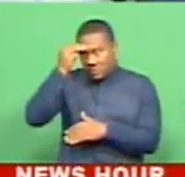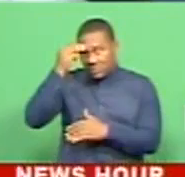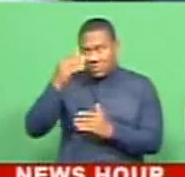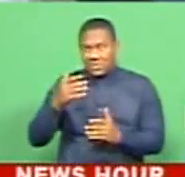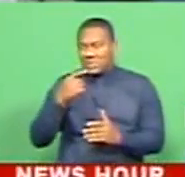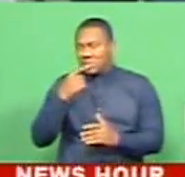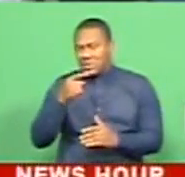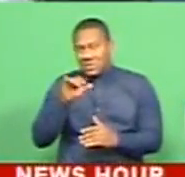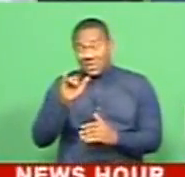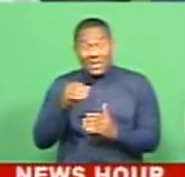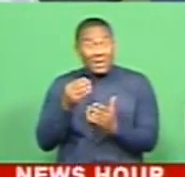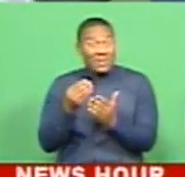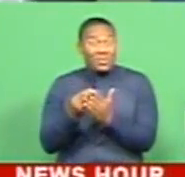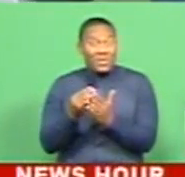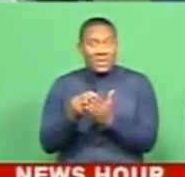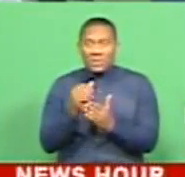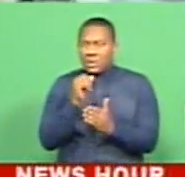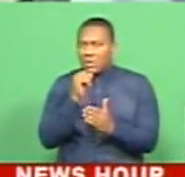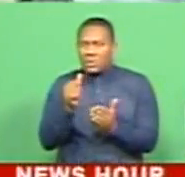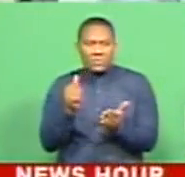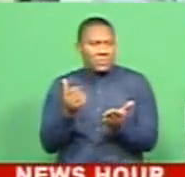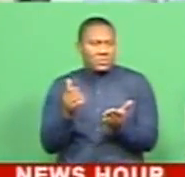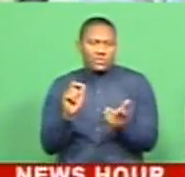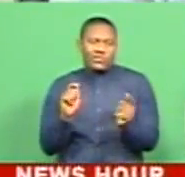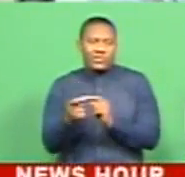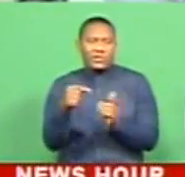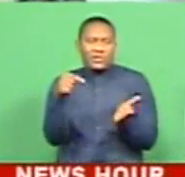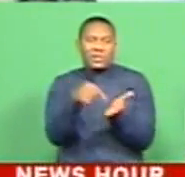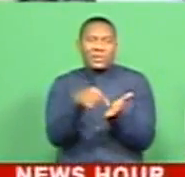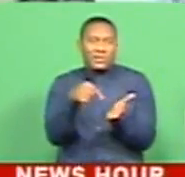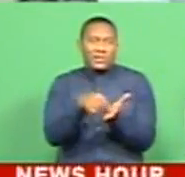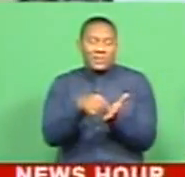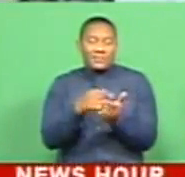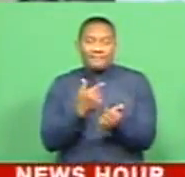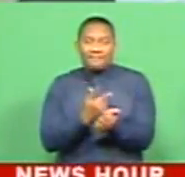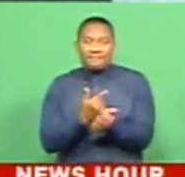new bond will not affect the country's debt position.